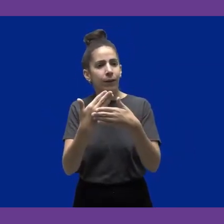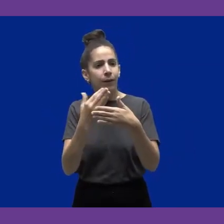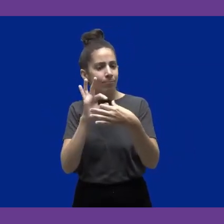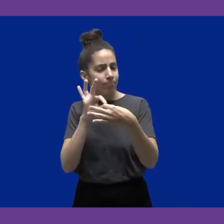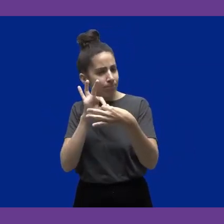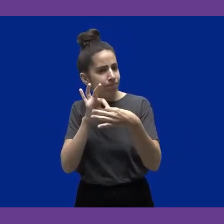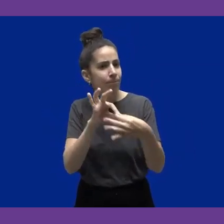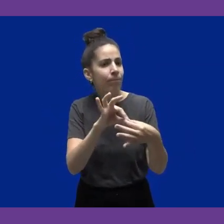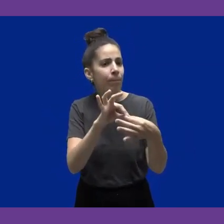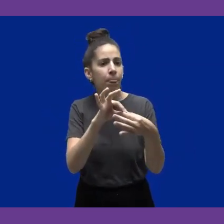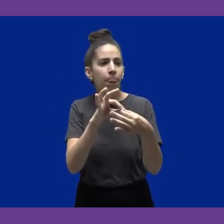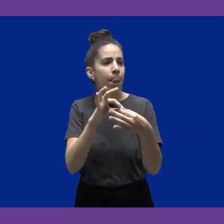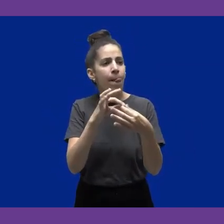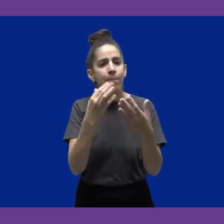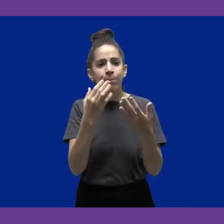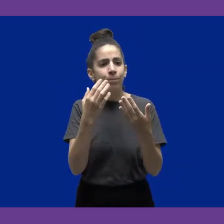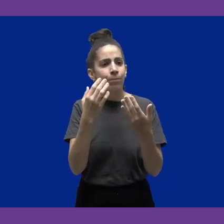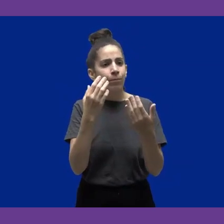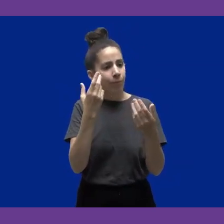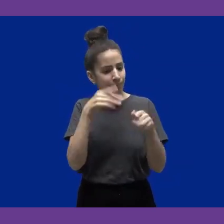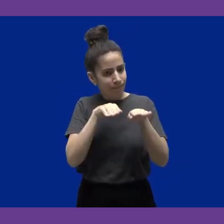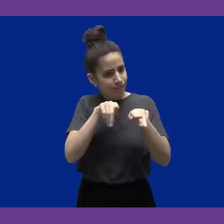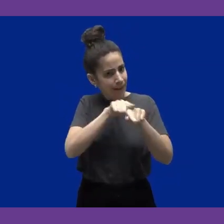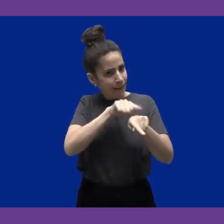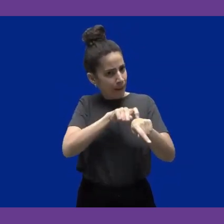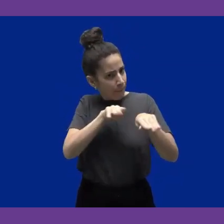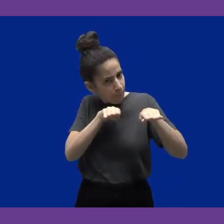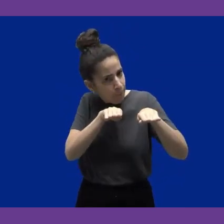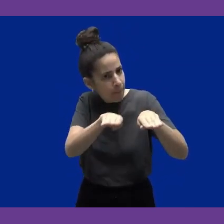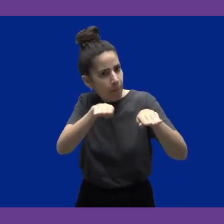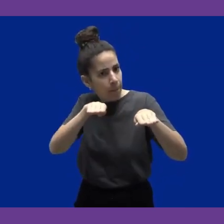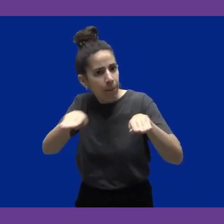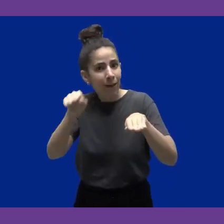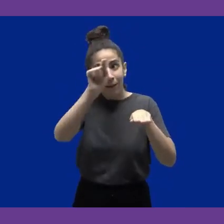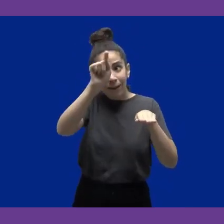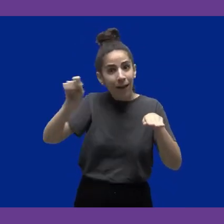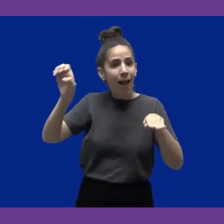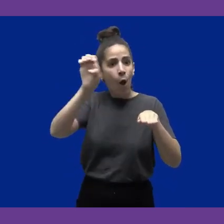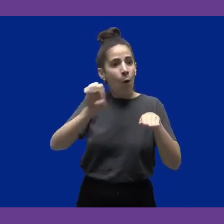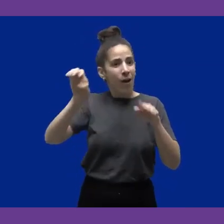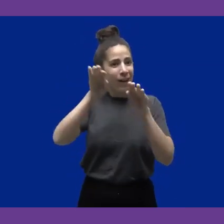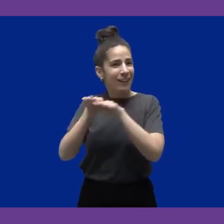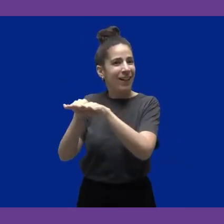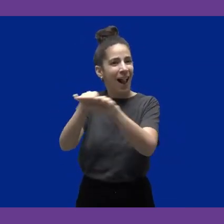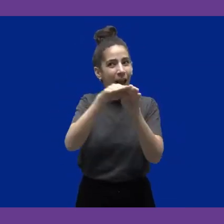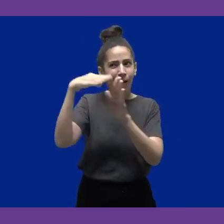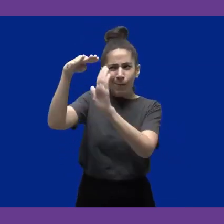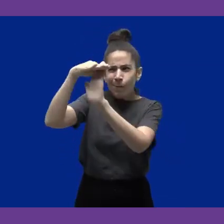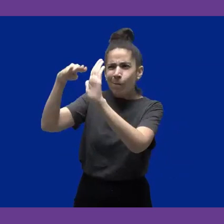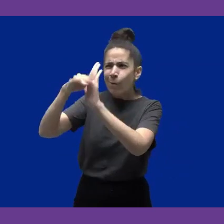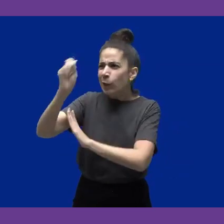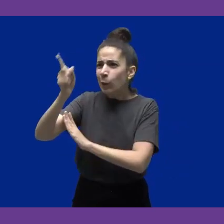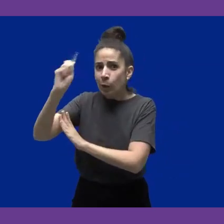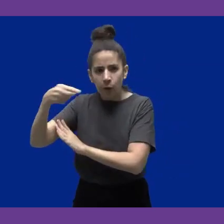given in the European standard are a direct reference to the requirements given in